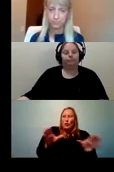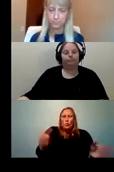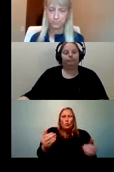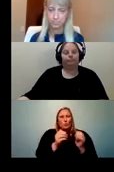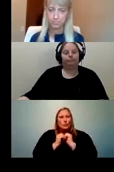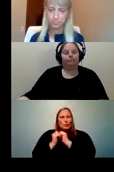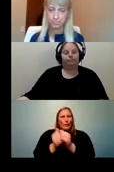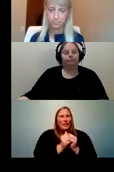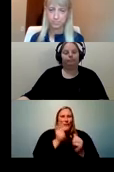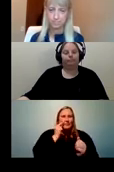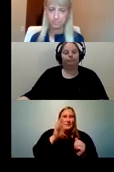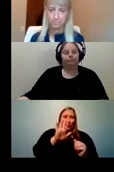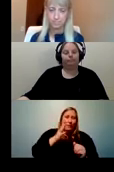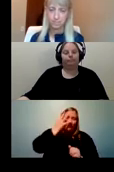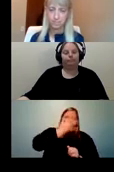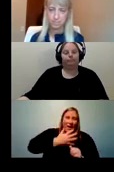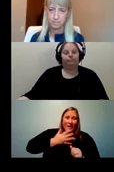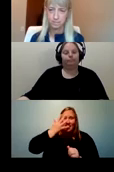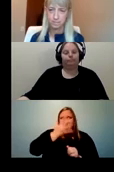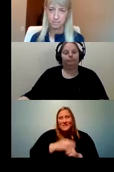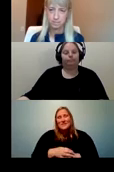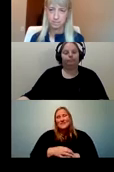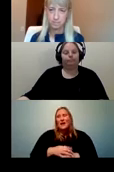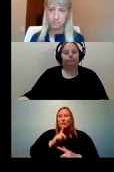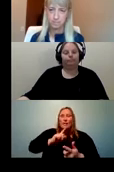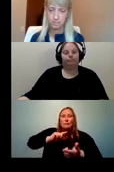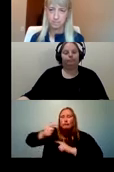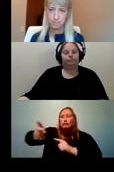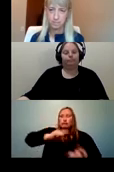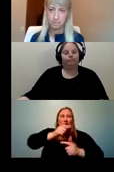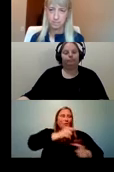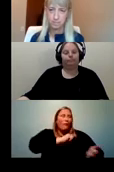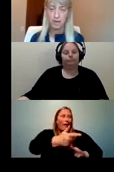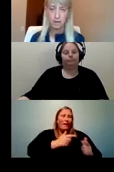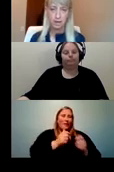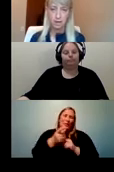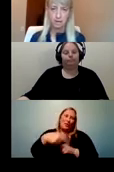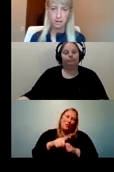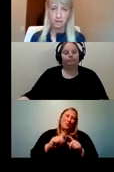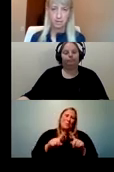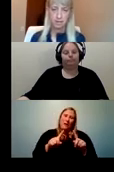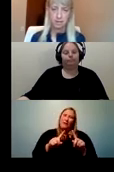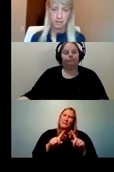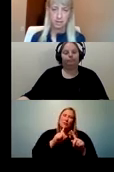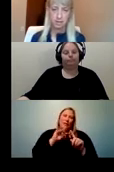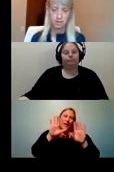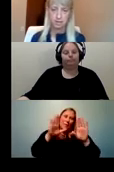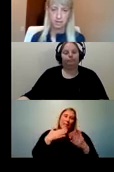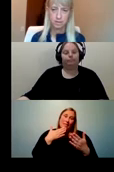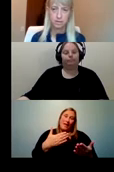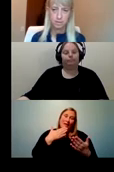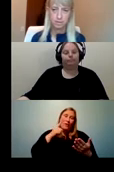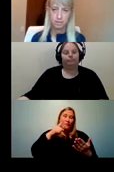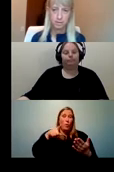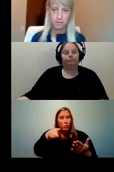loved to have seen your faces and interacted with you. But I'm still very grateful that for all of you spending your